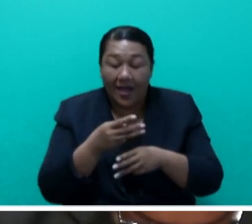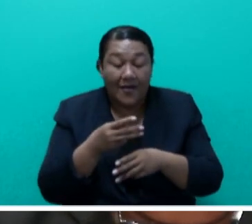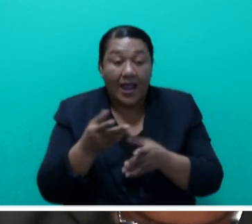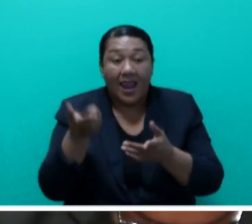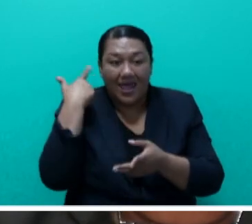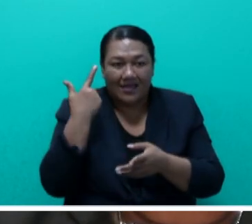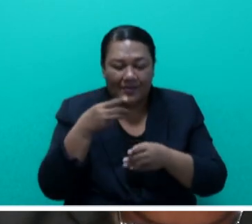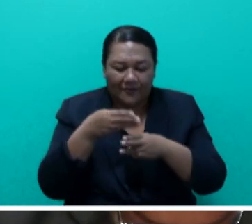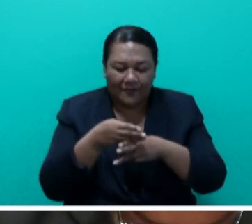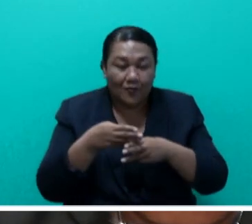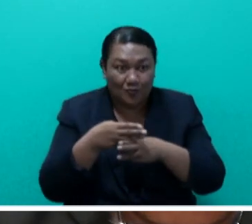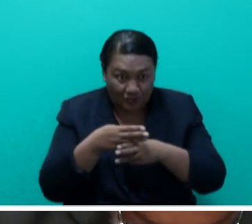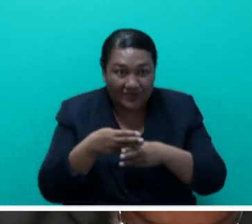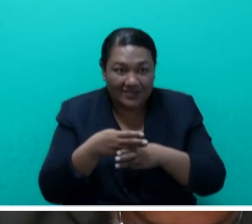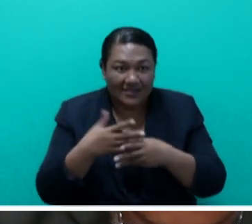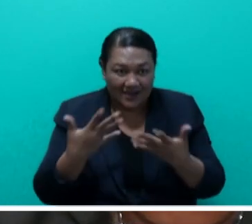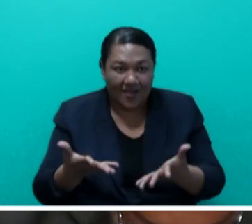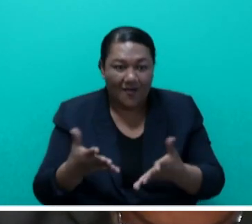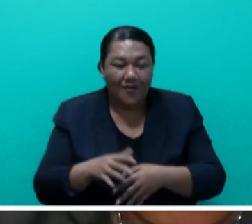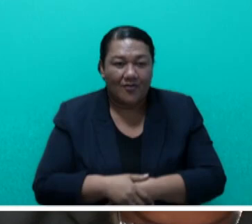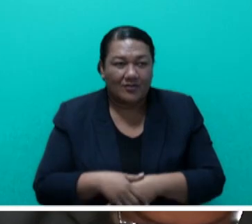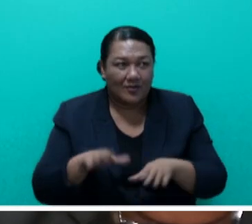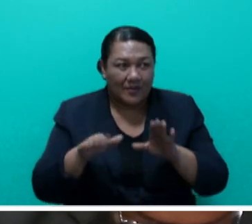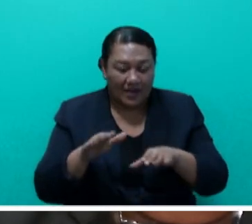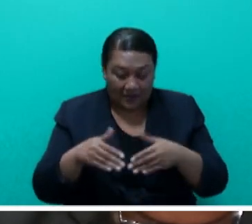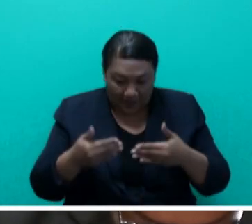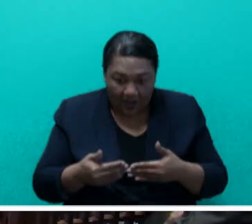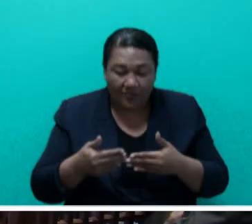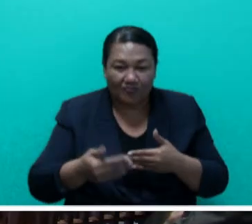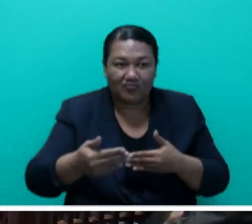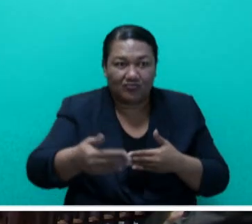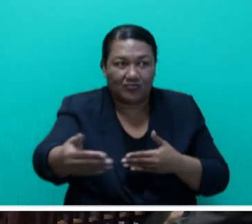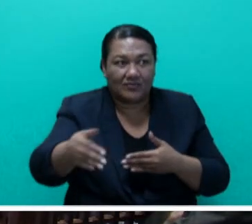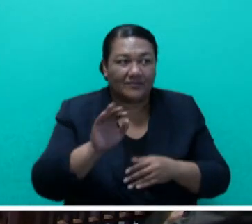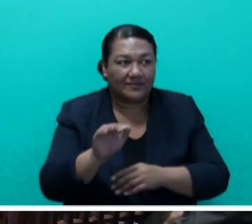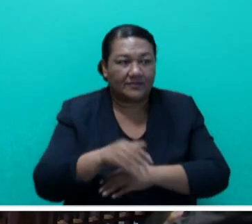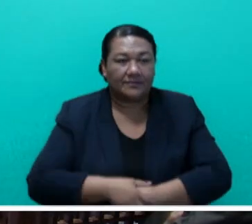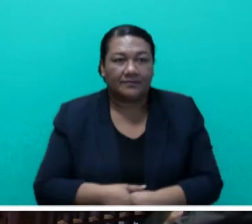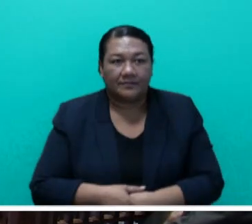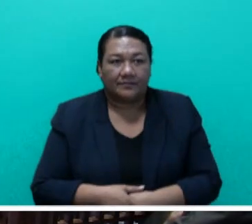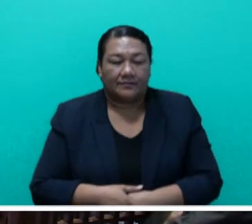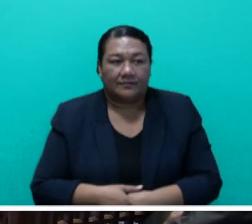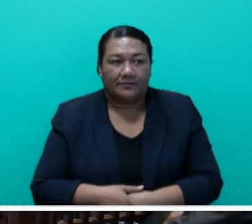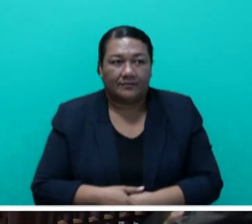sawmills. It's happening now, and it's going to worsen in a few years' time. Thank you, Mr. Speaker. Thank you. Honorable Minister.